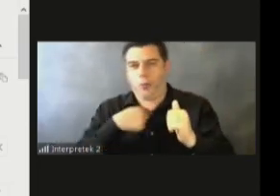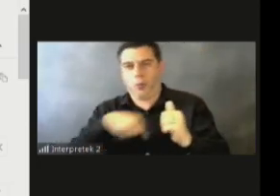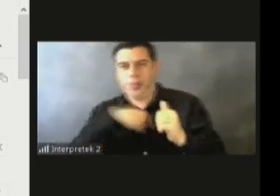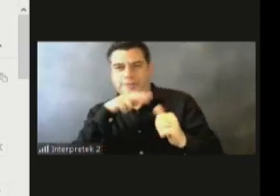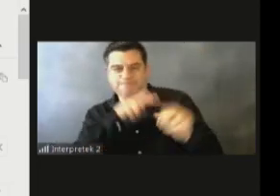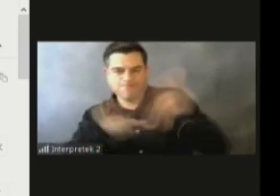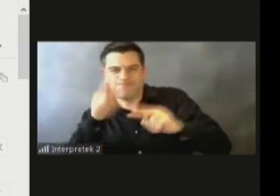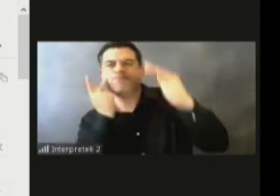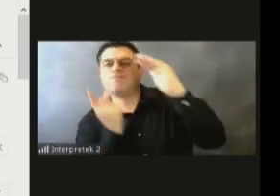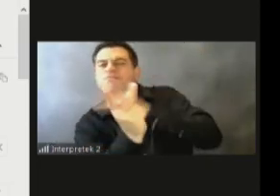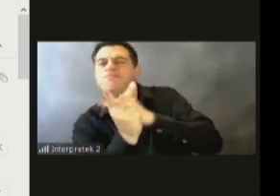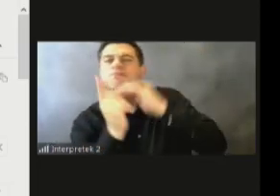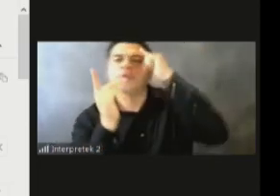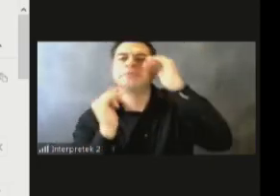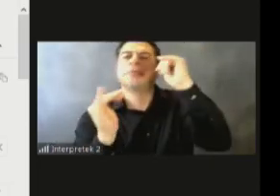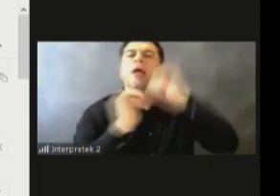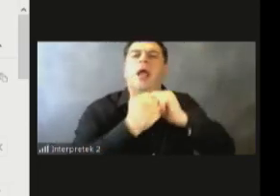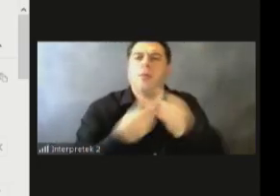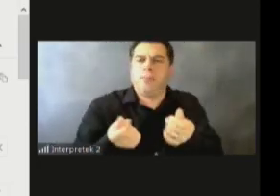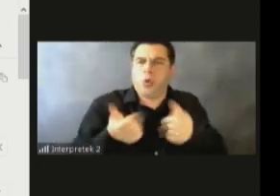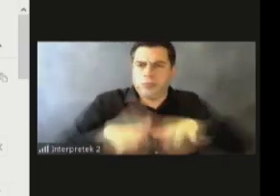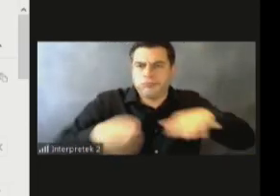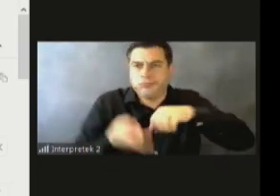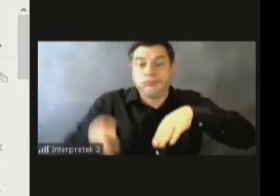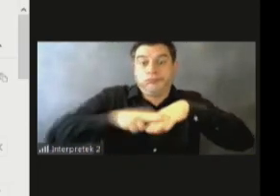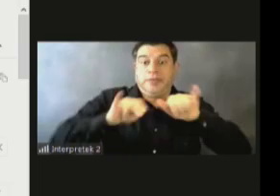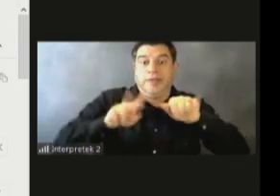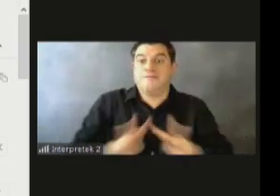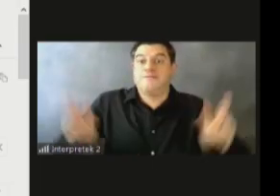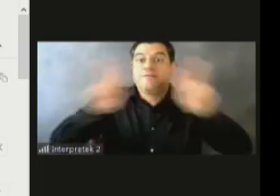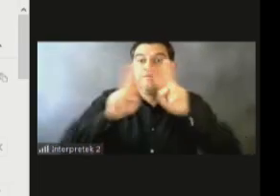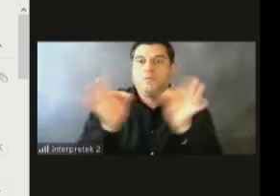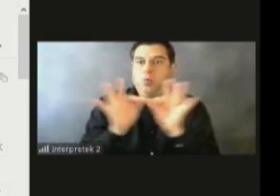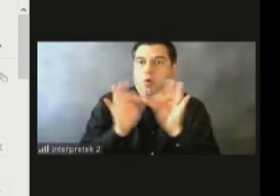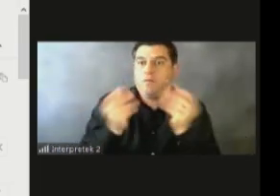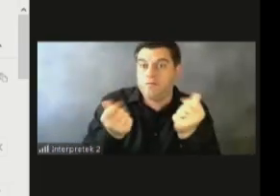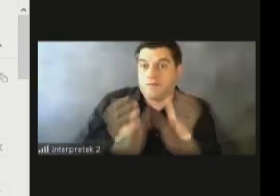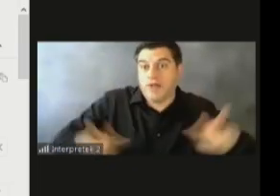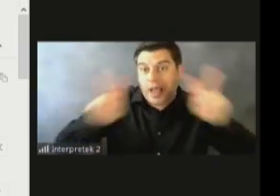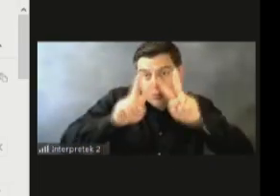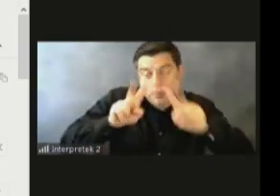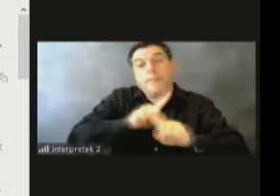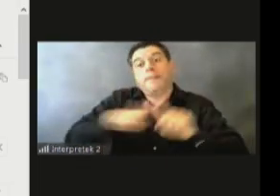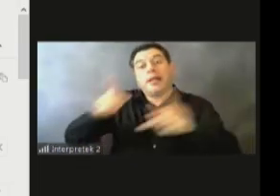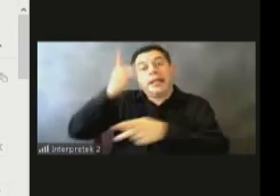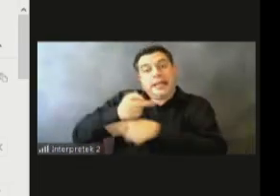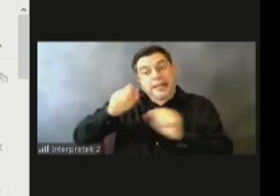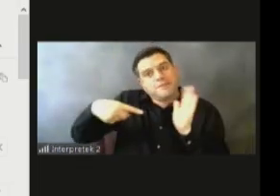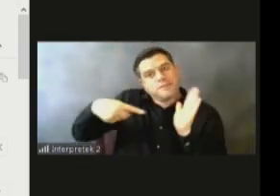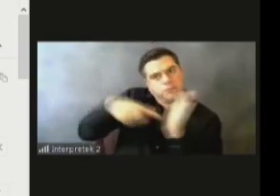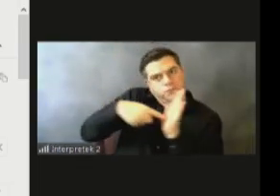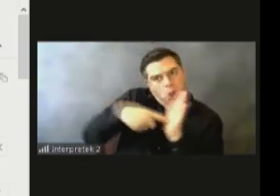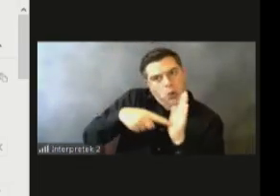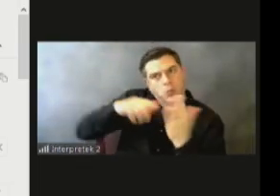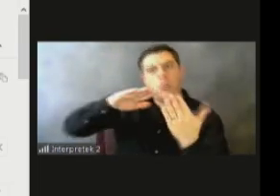affordability in those communities, preserves affordability as well as community identity going forward. It also can serve